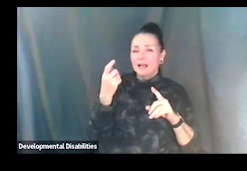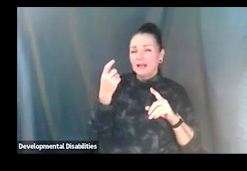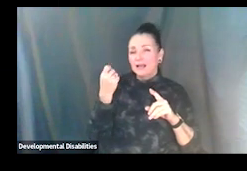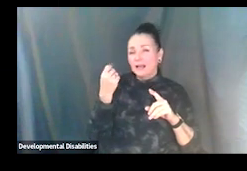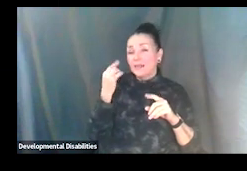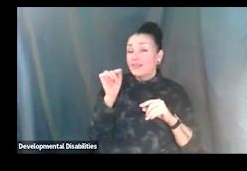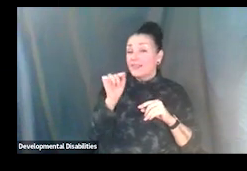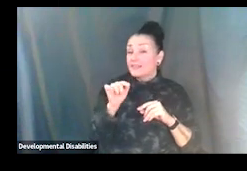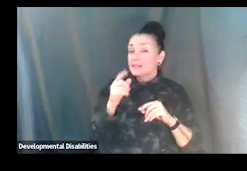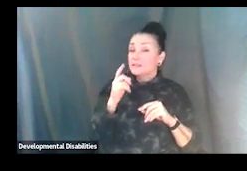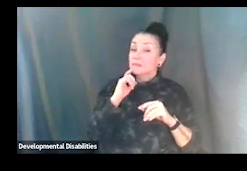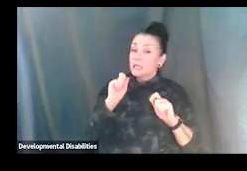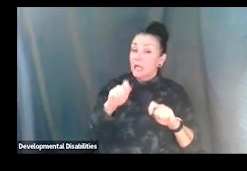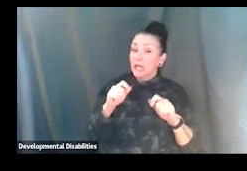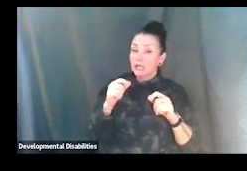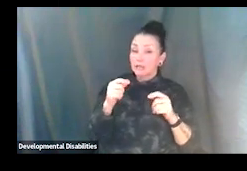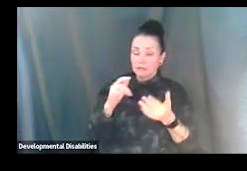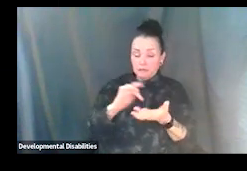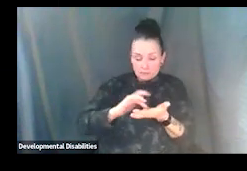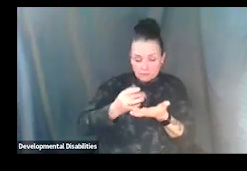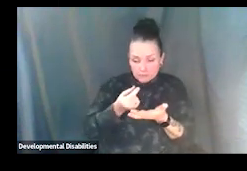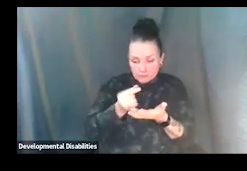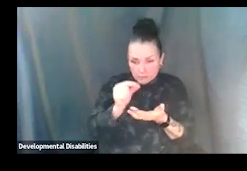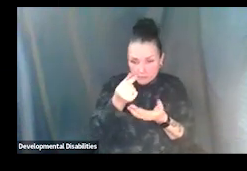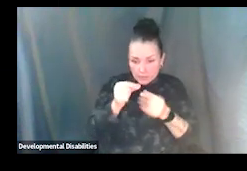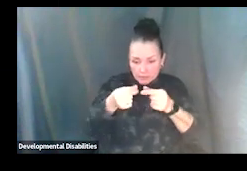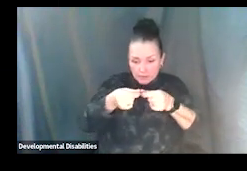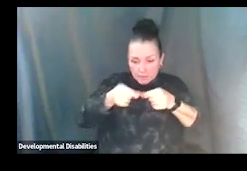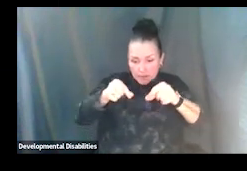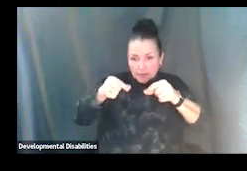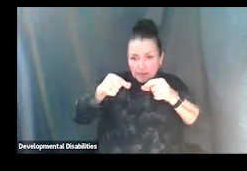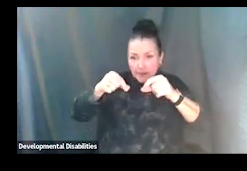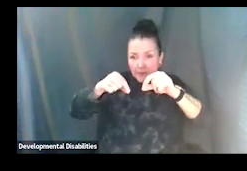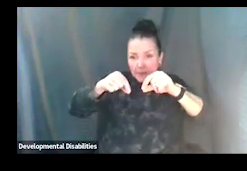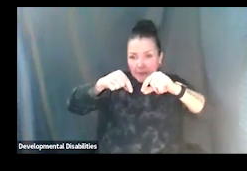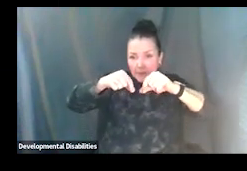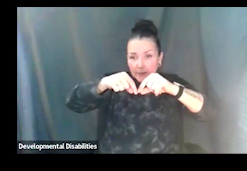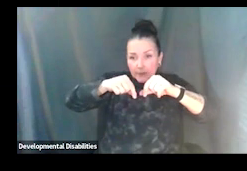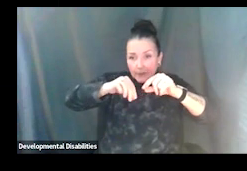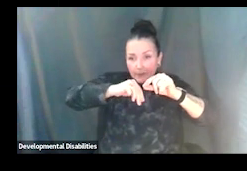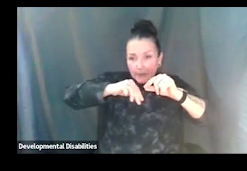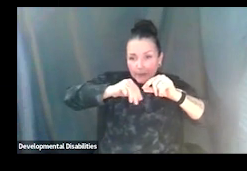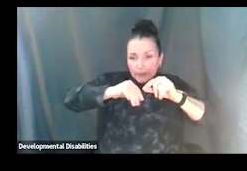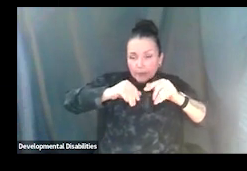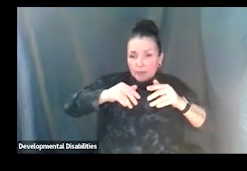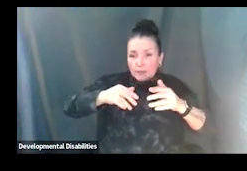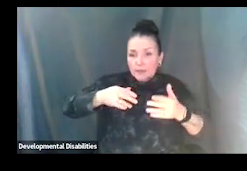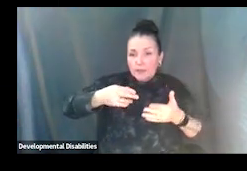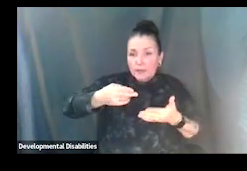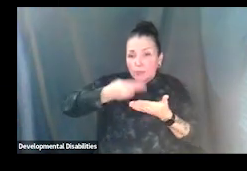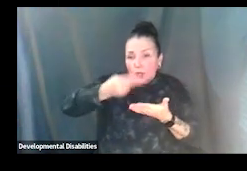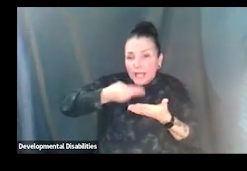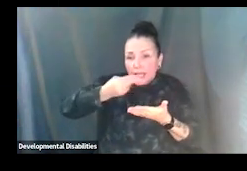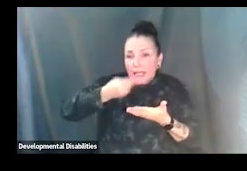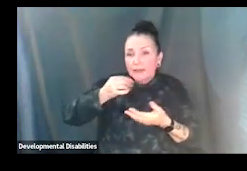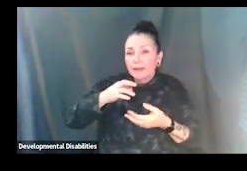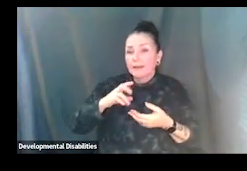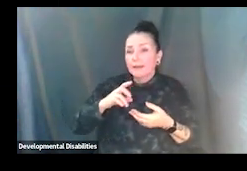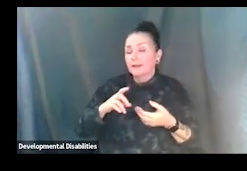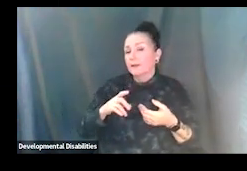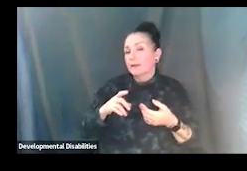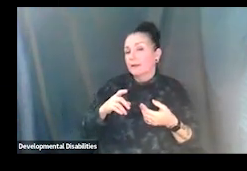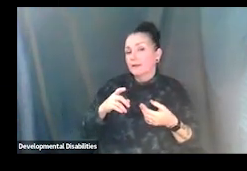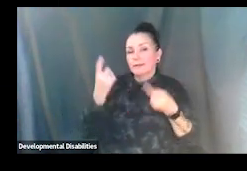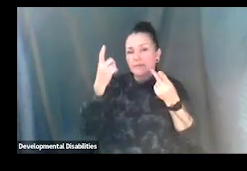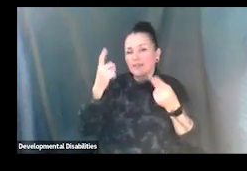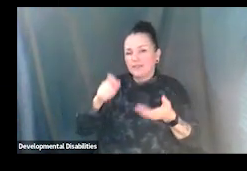like or in water, or you can put it on pudding or applesauce, whatever. It is unbelievably terrible tasting. And I haven't seen that many kids who